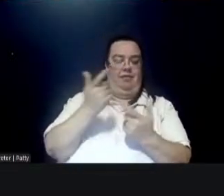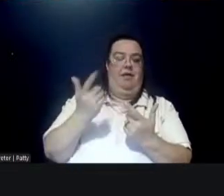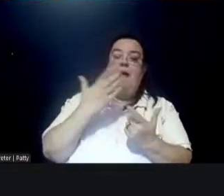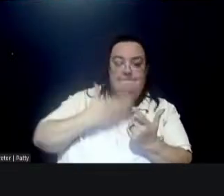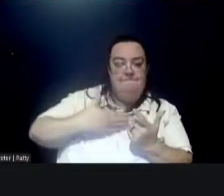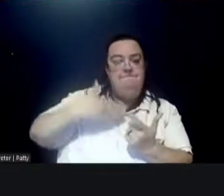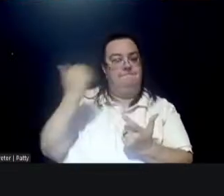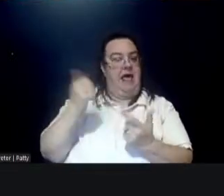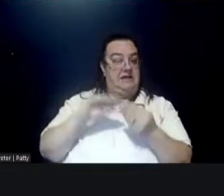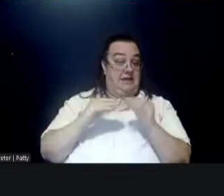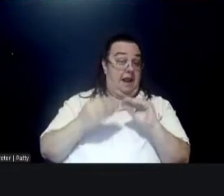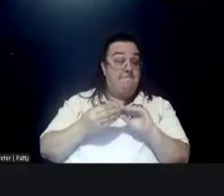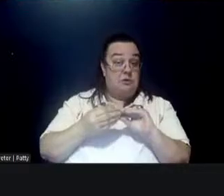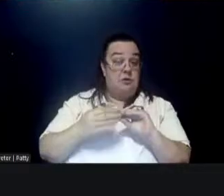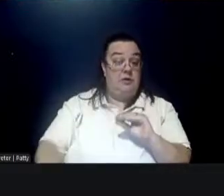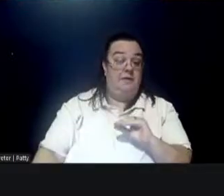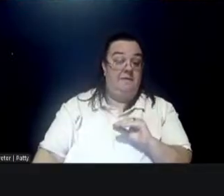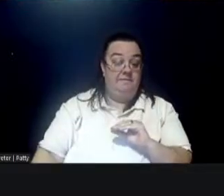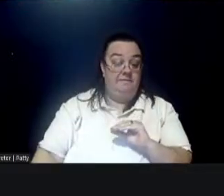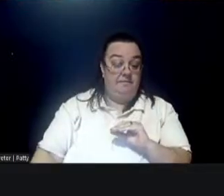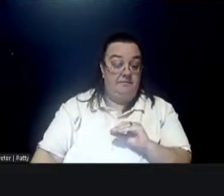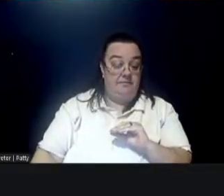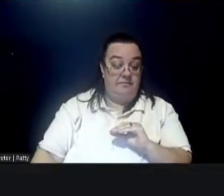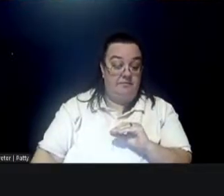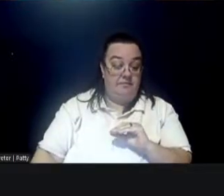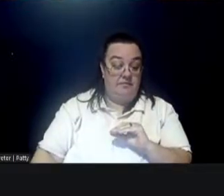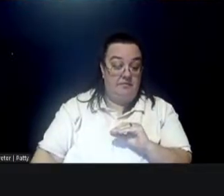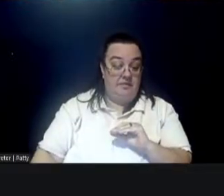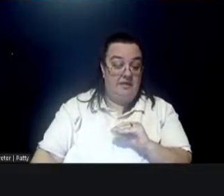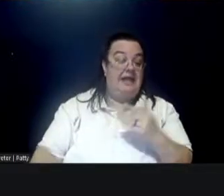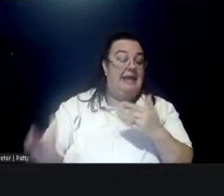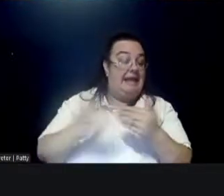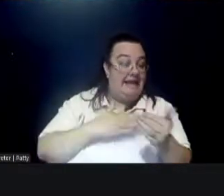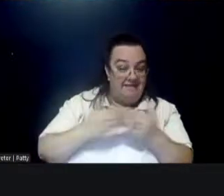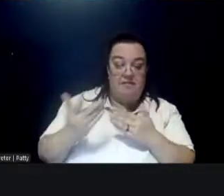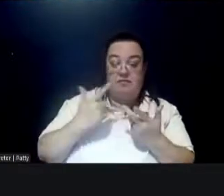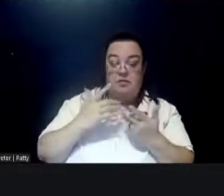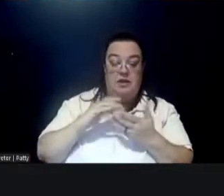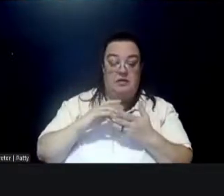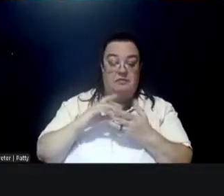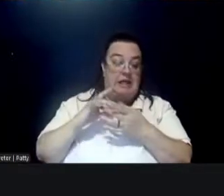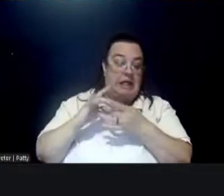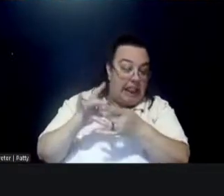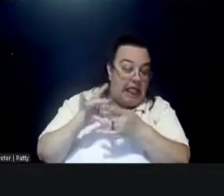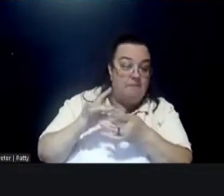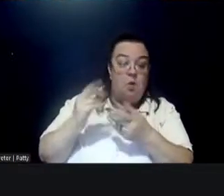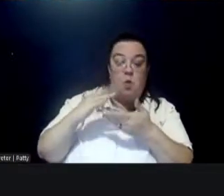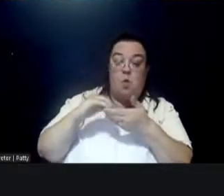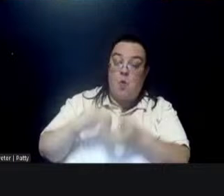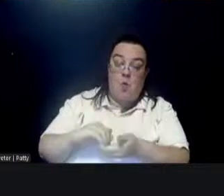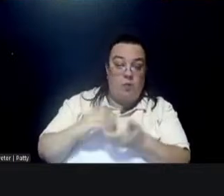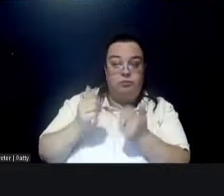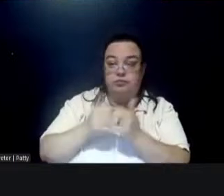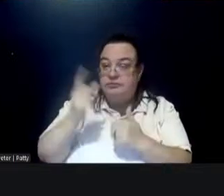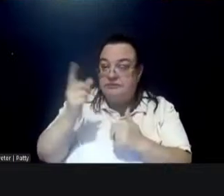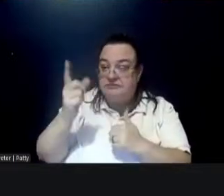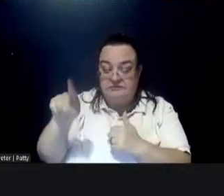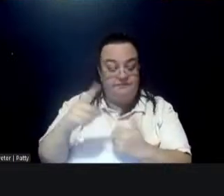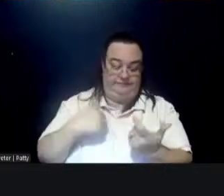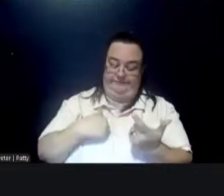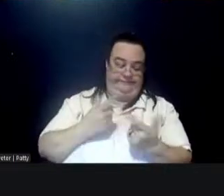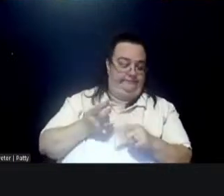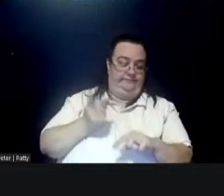numbers, even in collaboration or coordination with them. And you know, I can't help